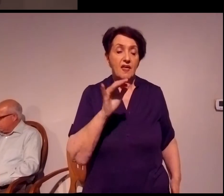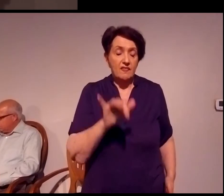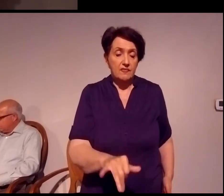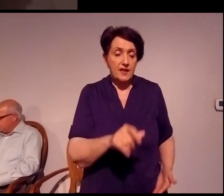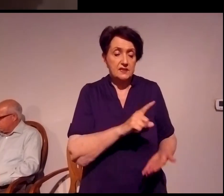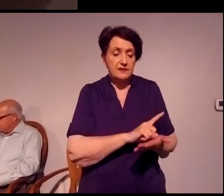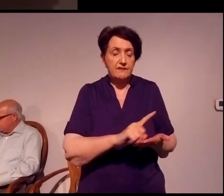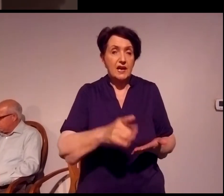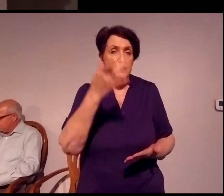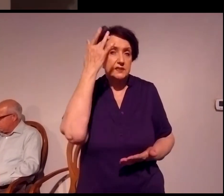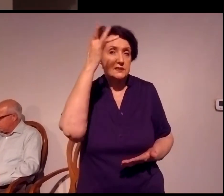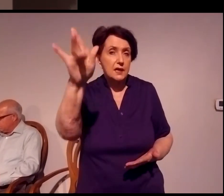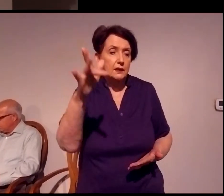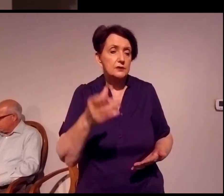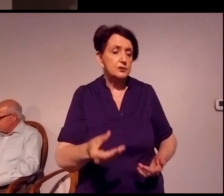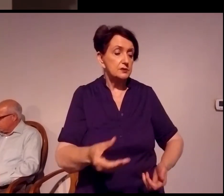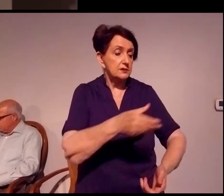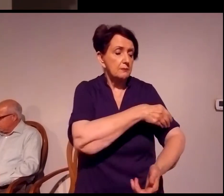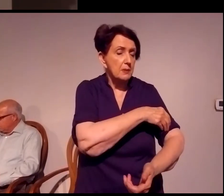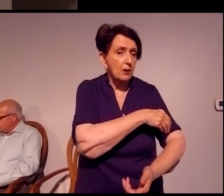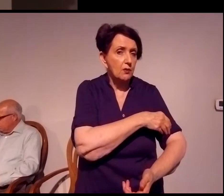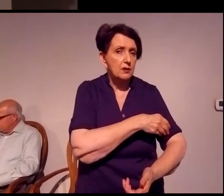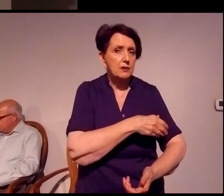power, that grace